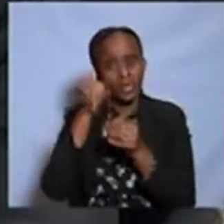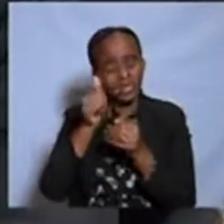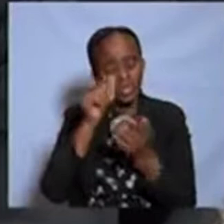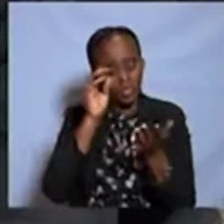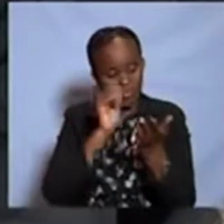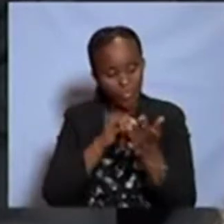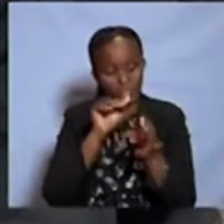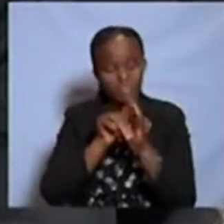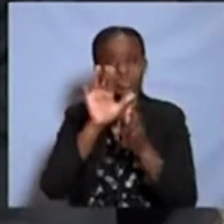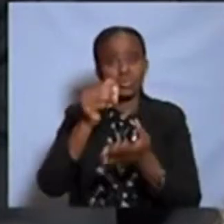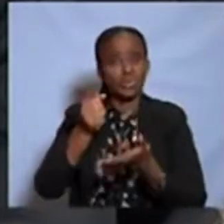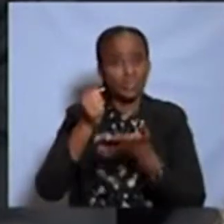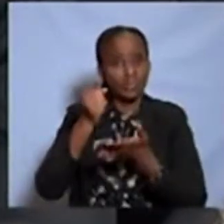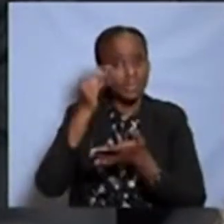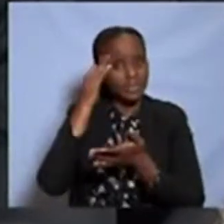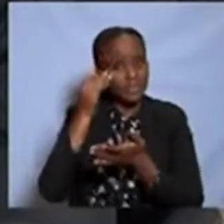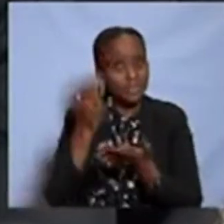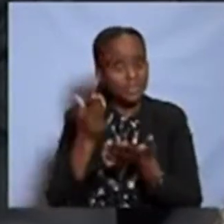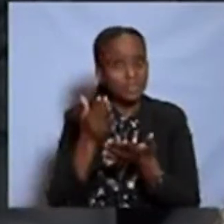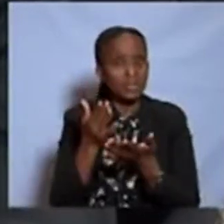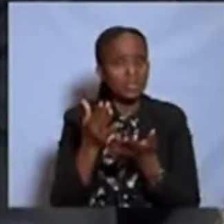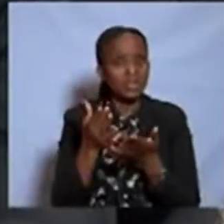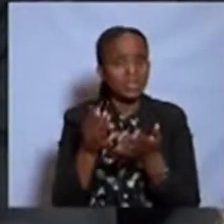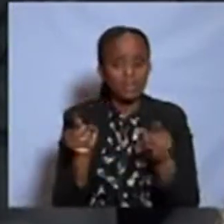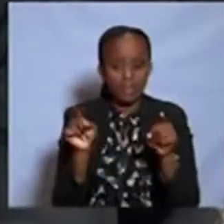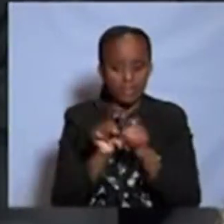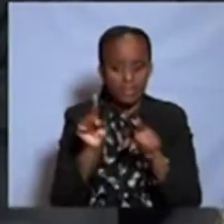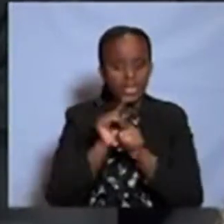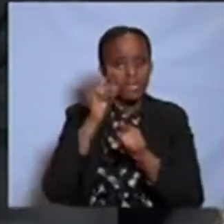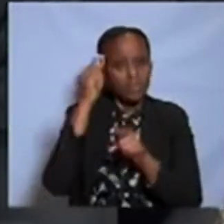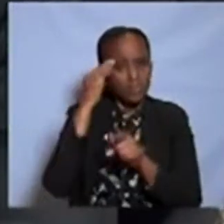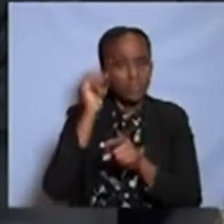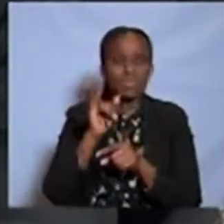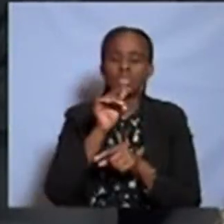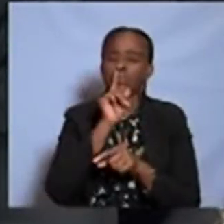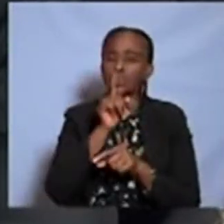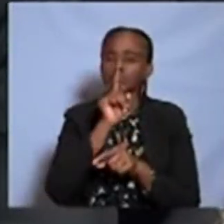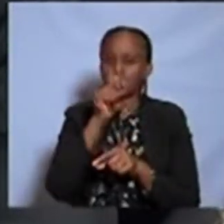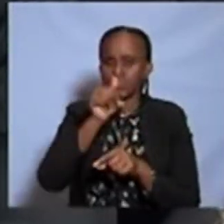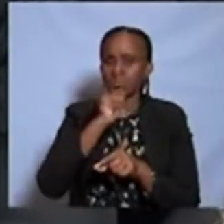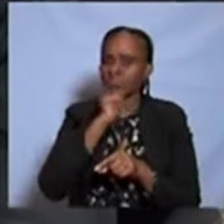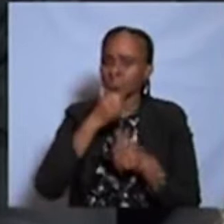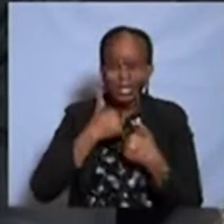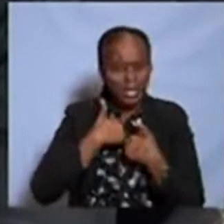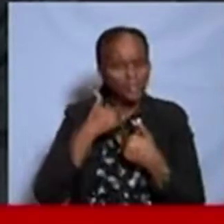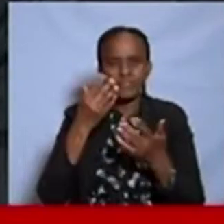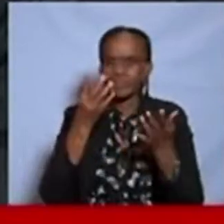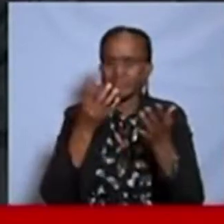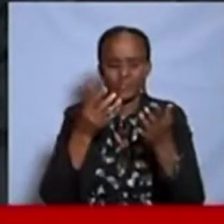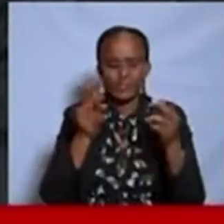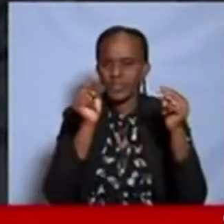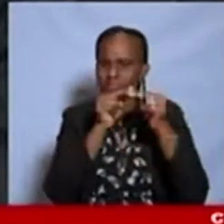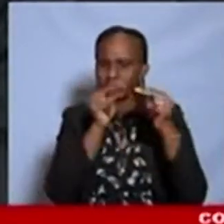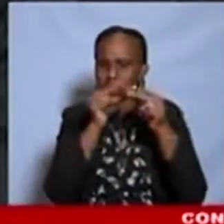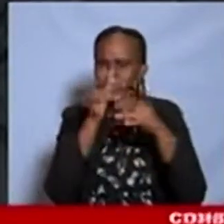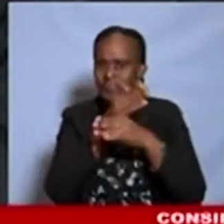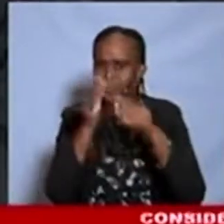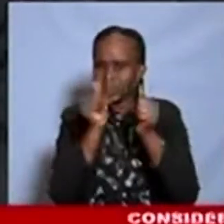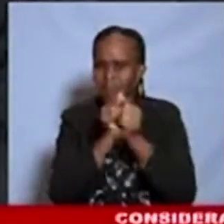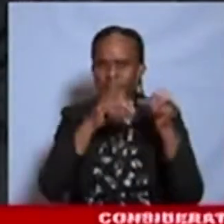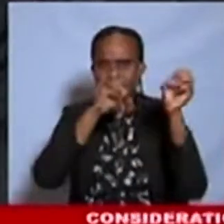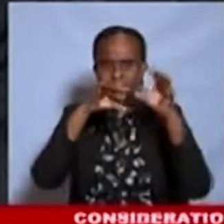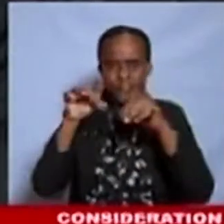it in your budget? Even knowing surely that you didn't have a contract with ZESCO. I submit,